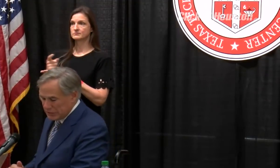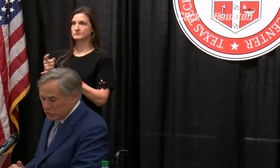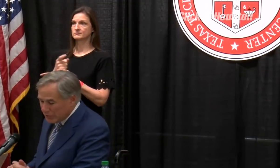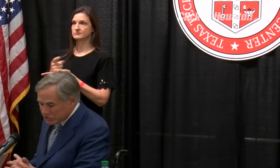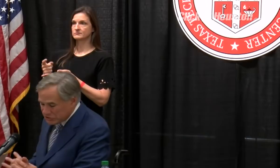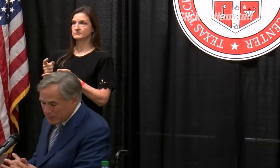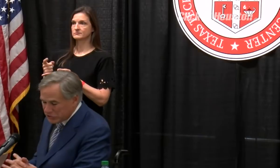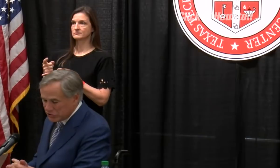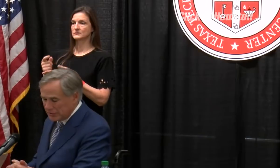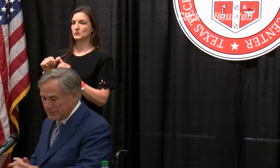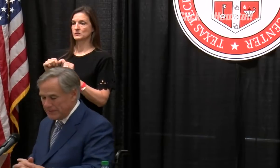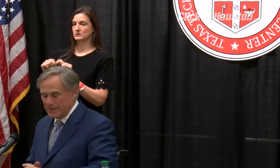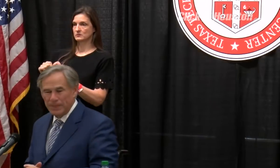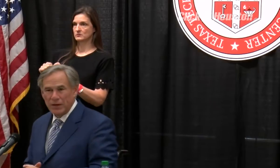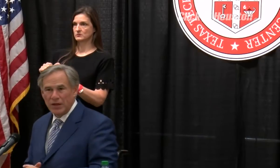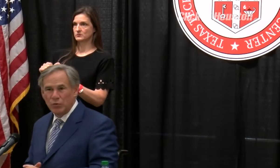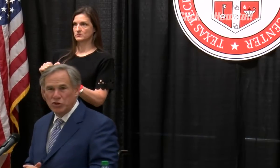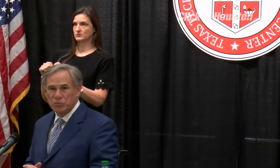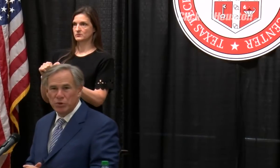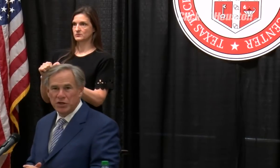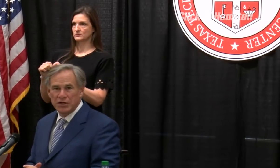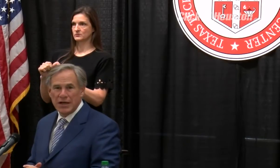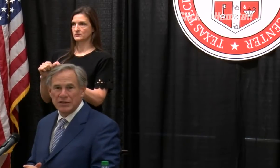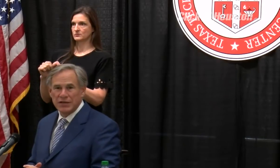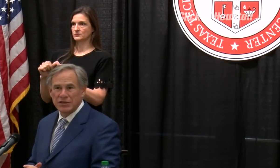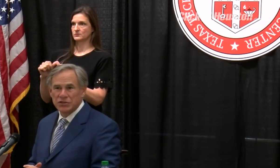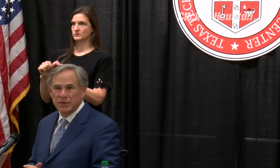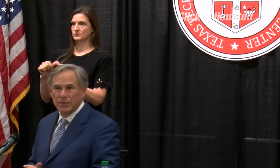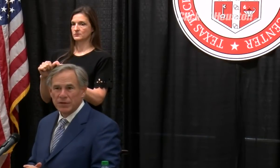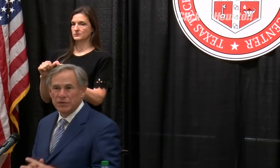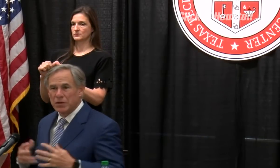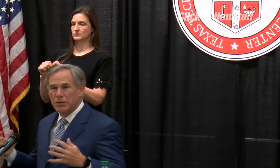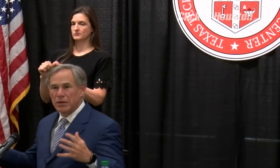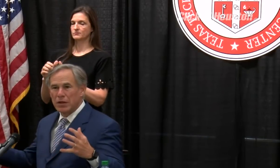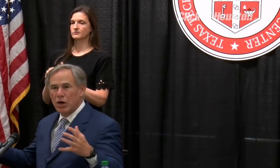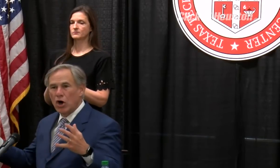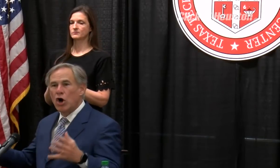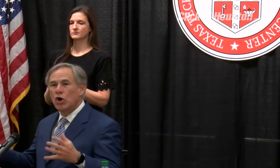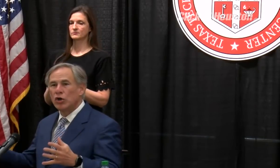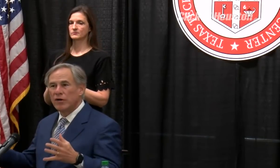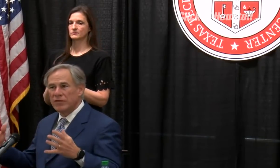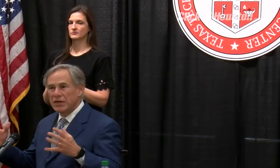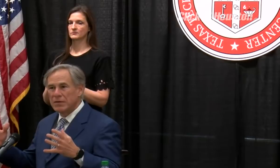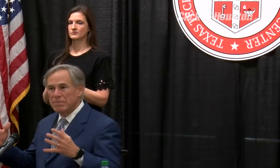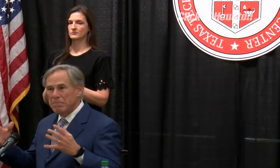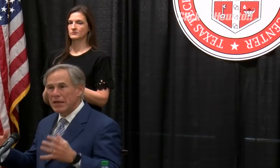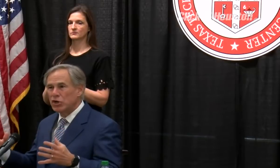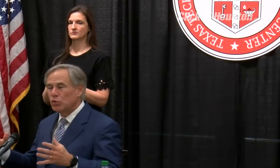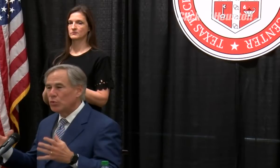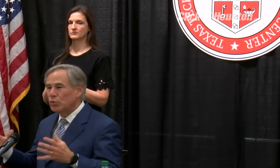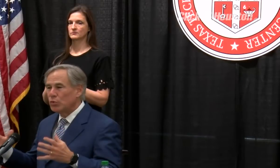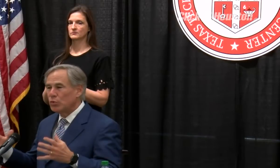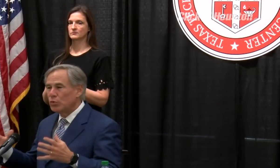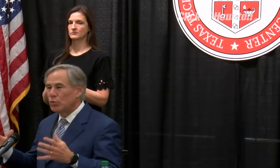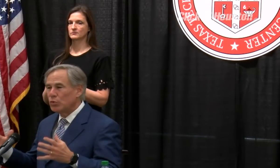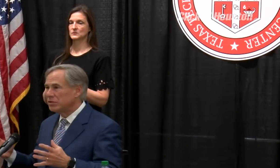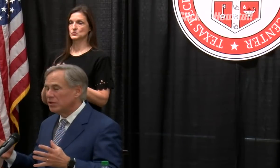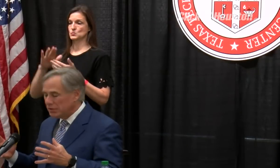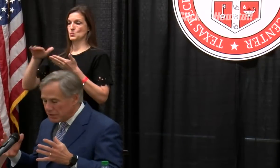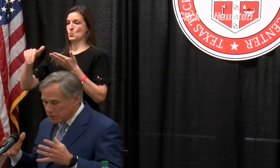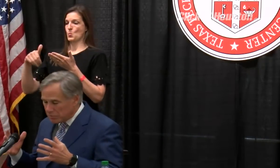will continue, especially when you put into context all of the medical